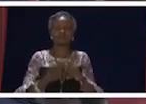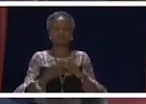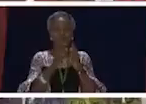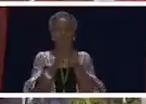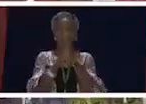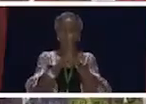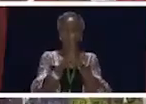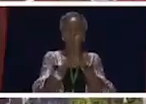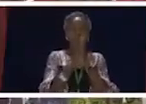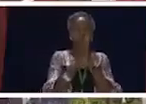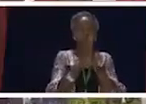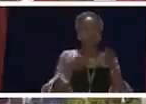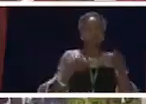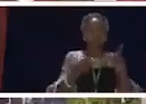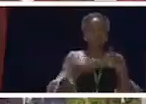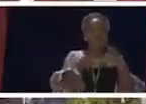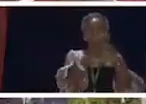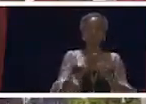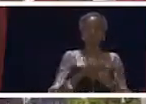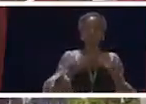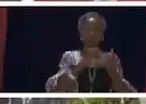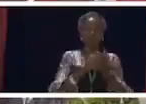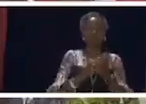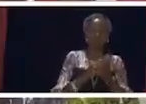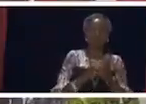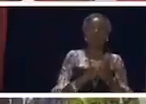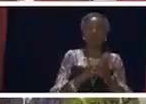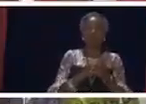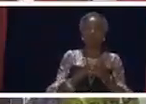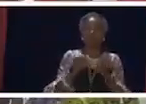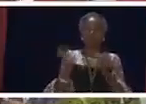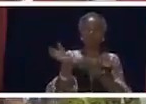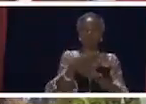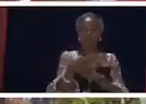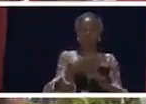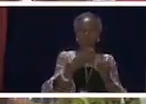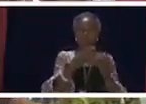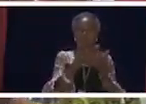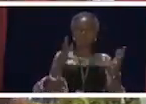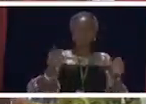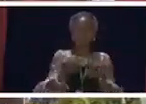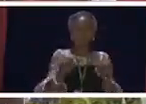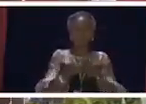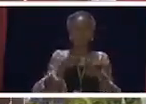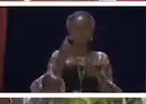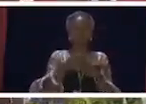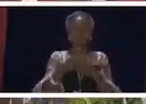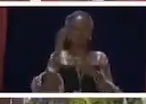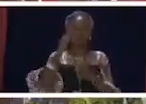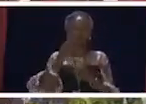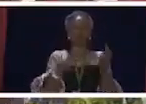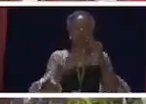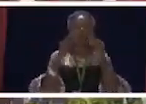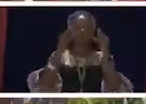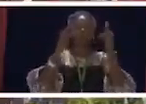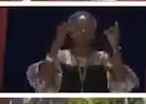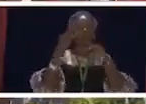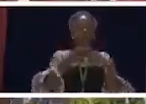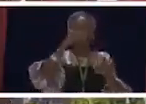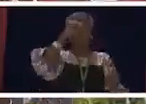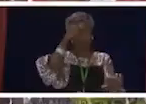Christ. Let me receive my own fishing net. Isn't even as the word will be coming forth from your